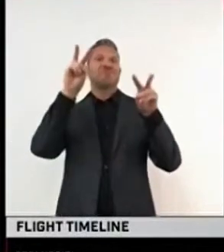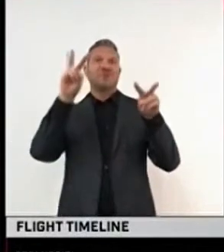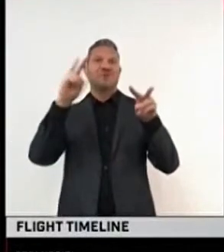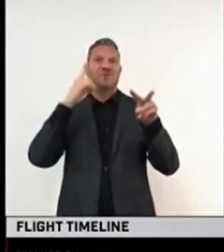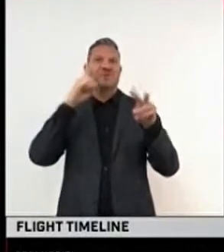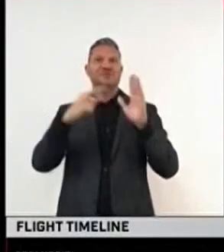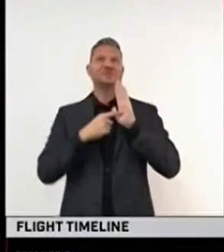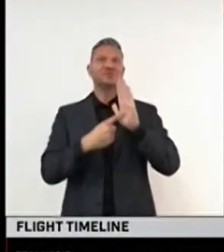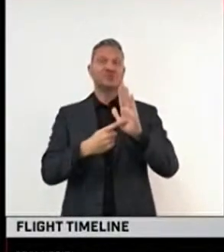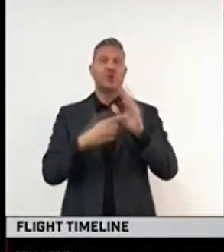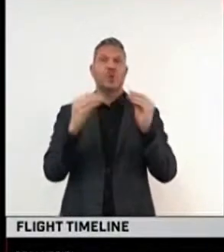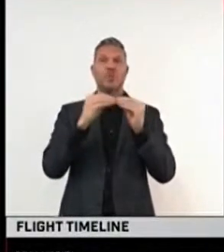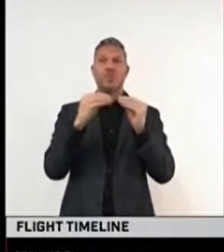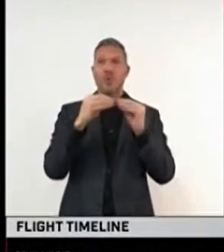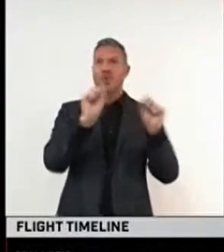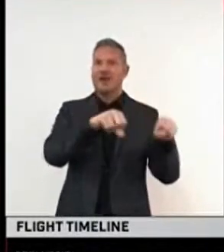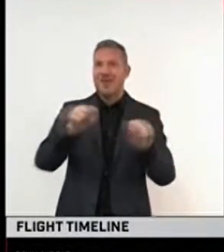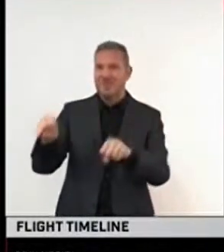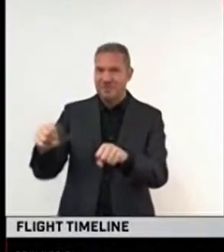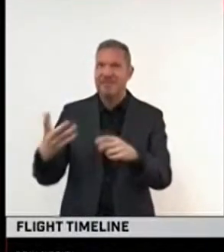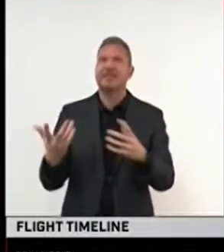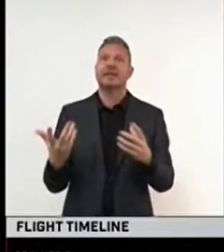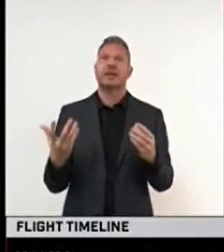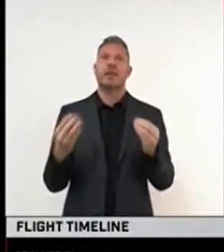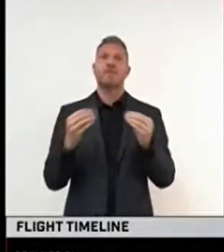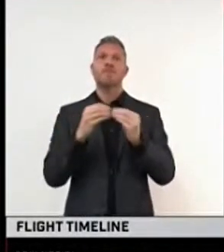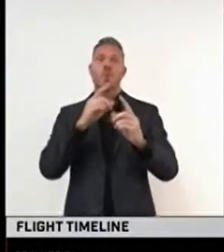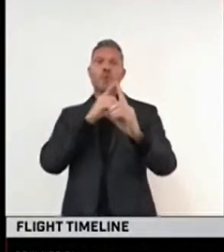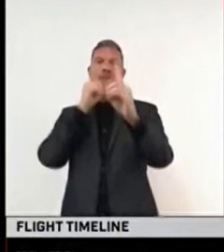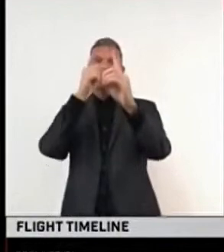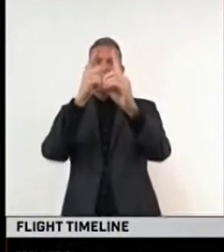specific capability or the specific mission, but